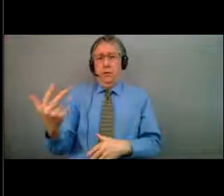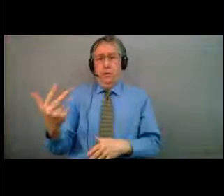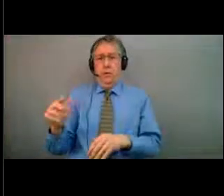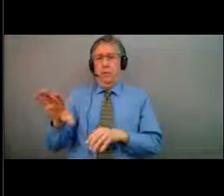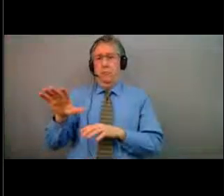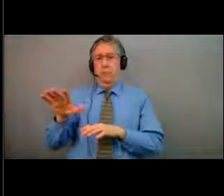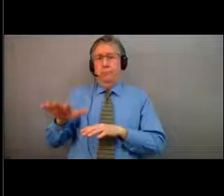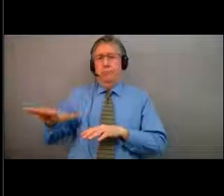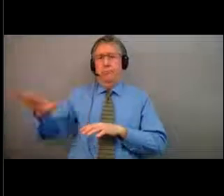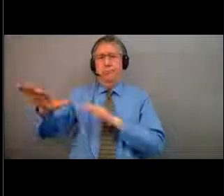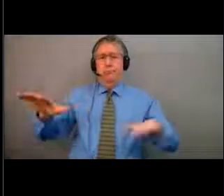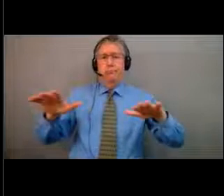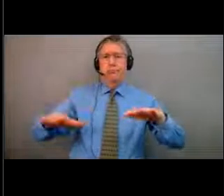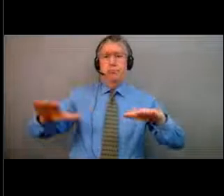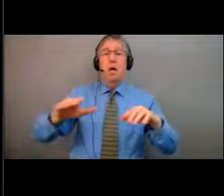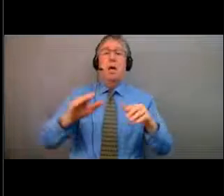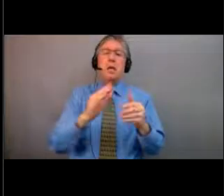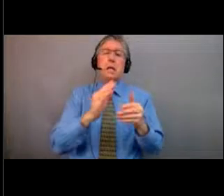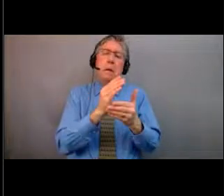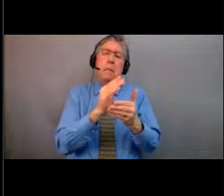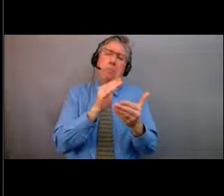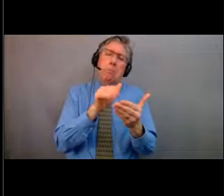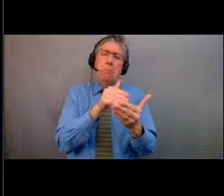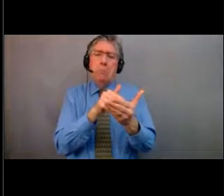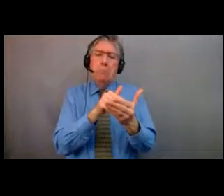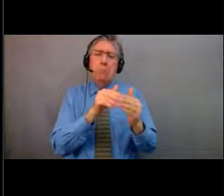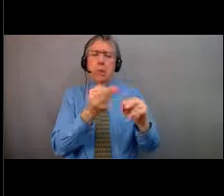deep North Atlantic. Next slide, please.